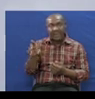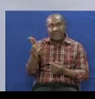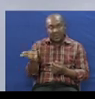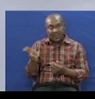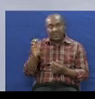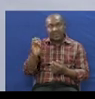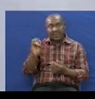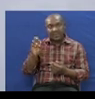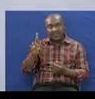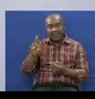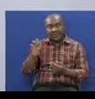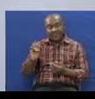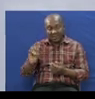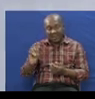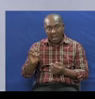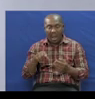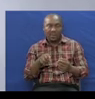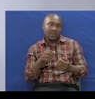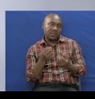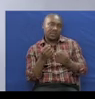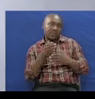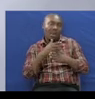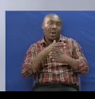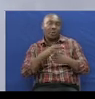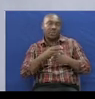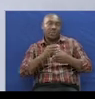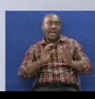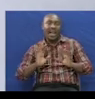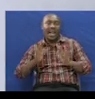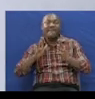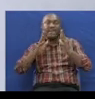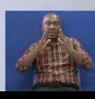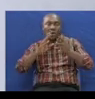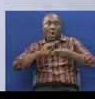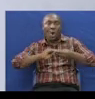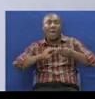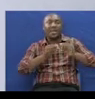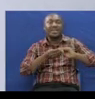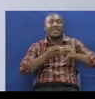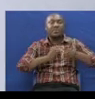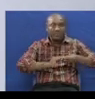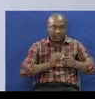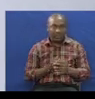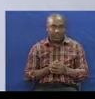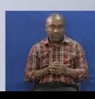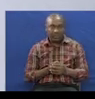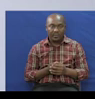Biosphere is about the sphere that covers the living organisms, plants and